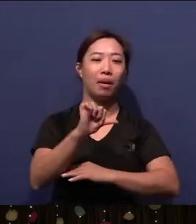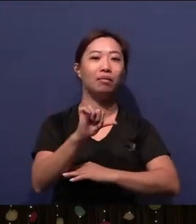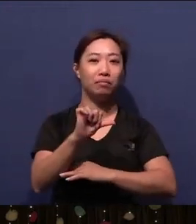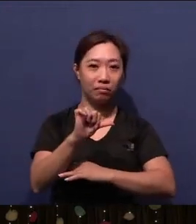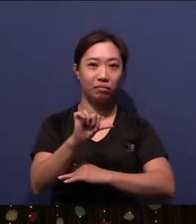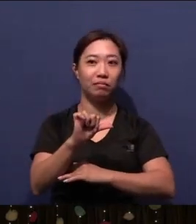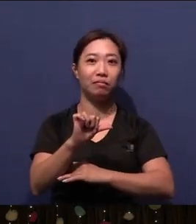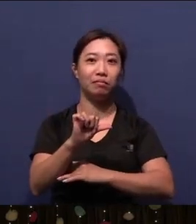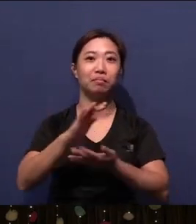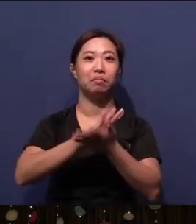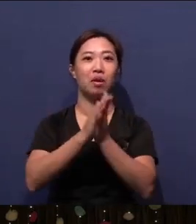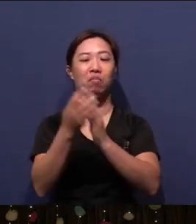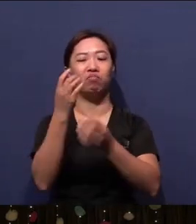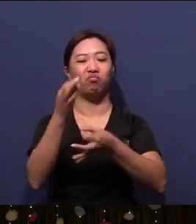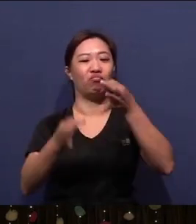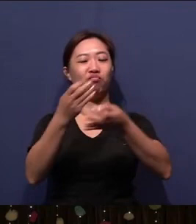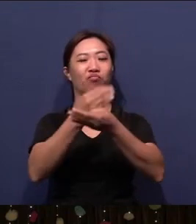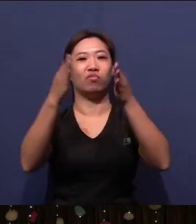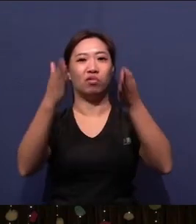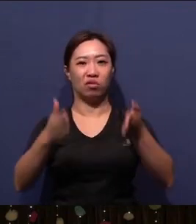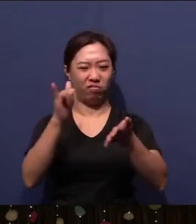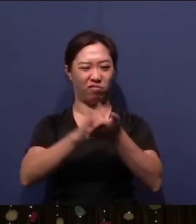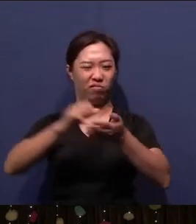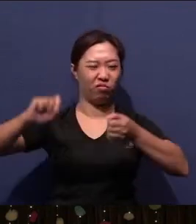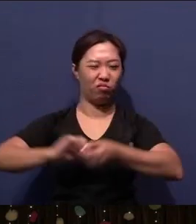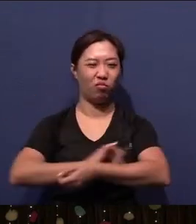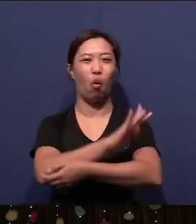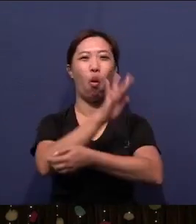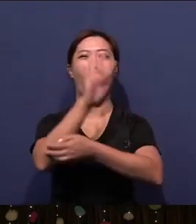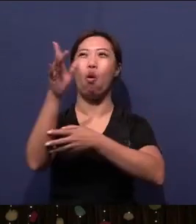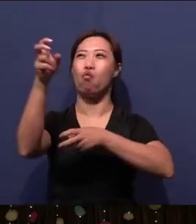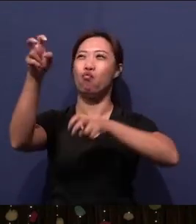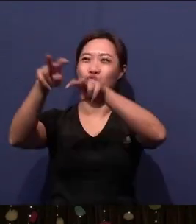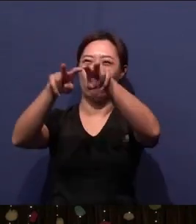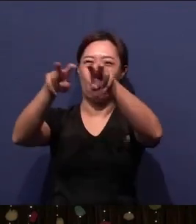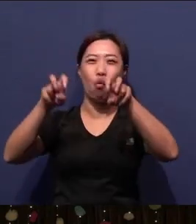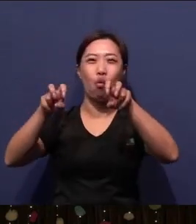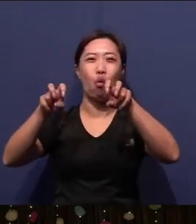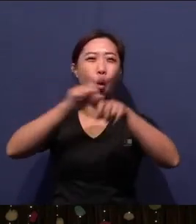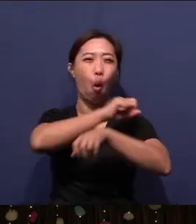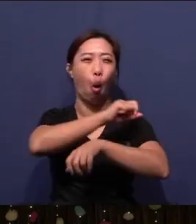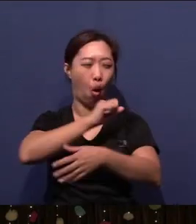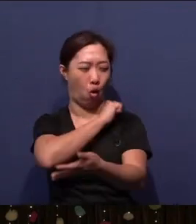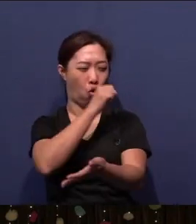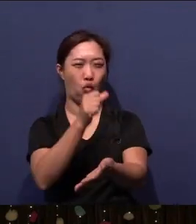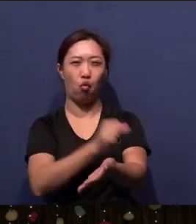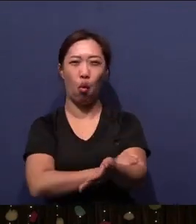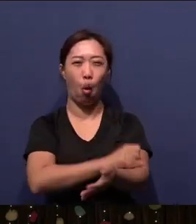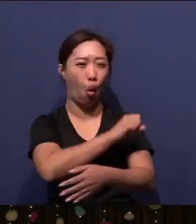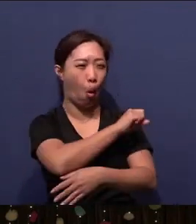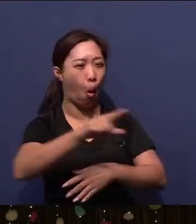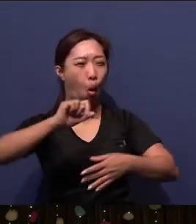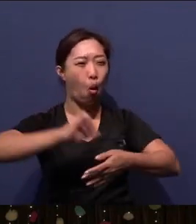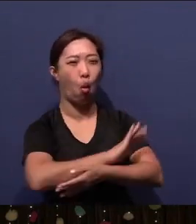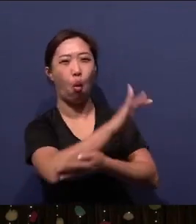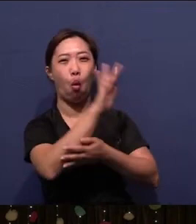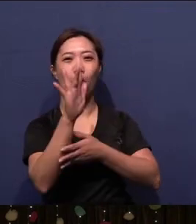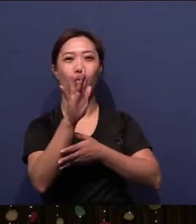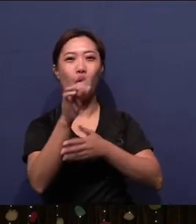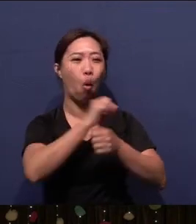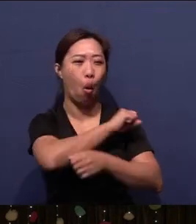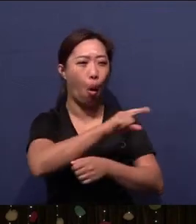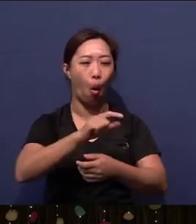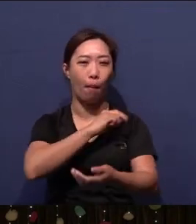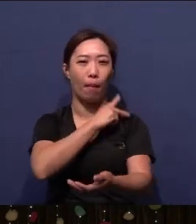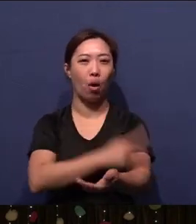will return as a judging Messiah on this glorious throne with all authority, with all glory, and with all